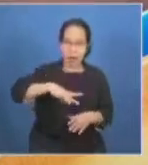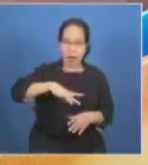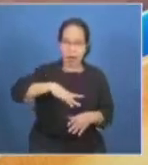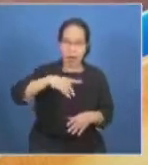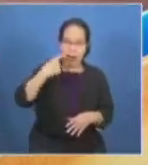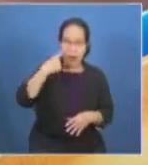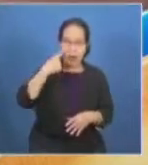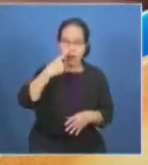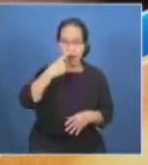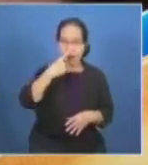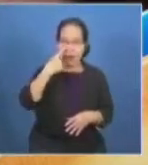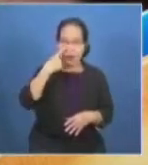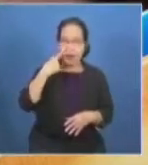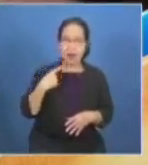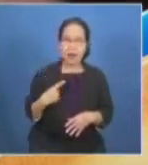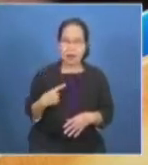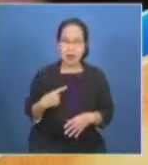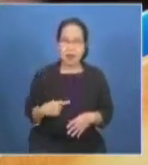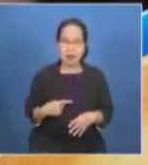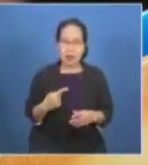tears come out.